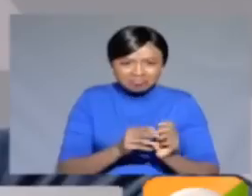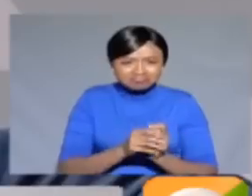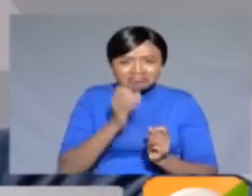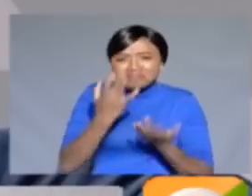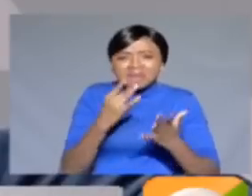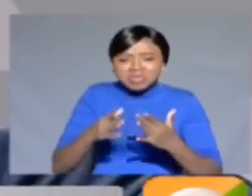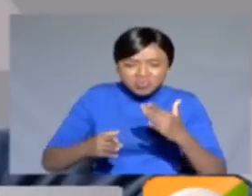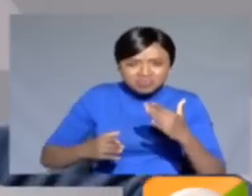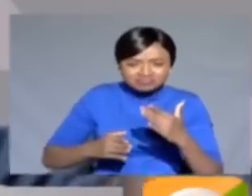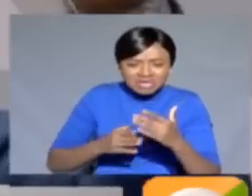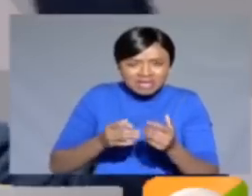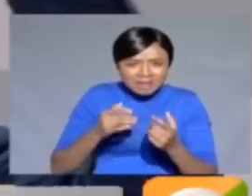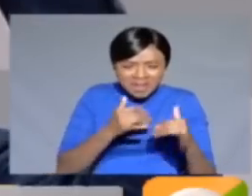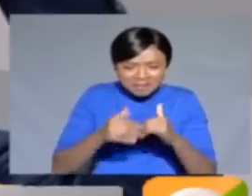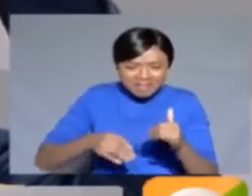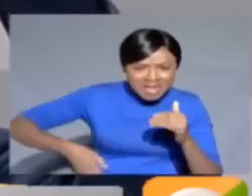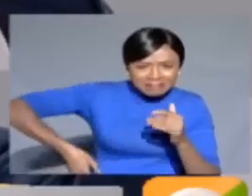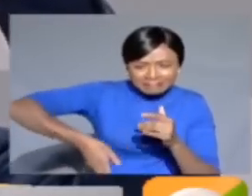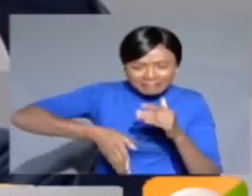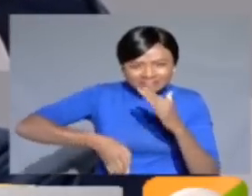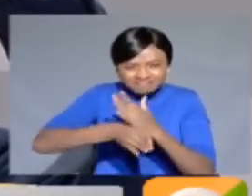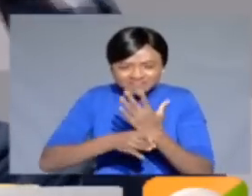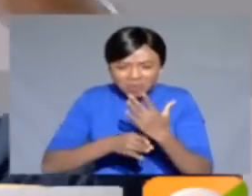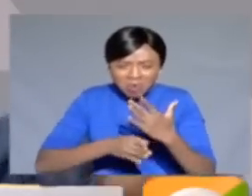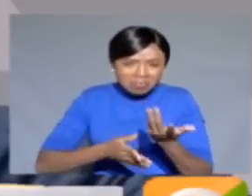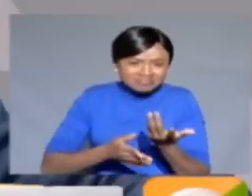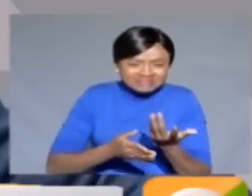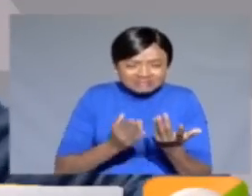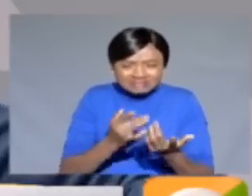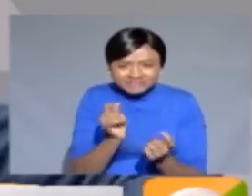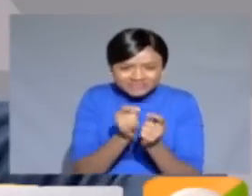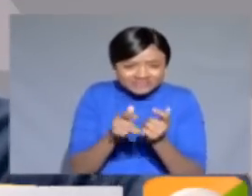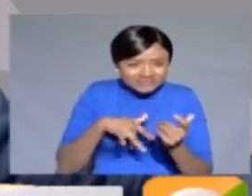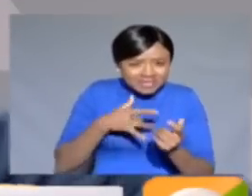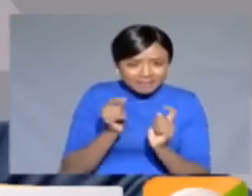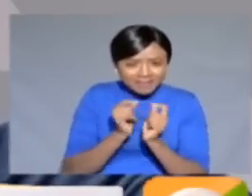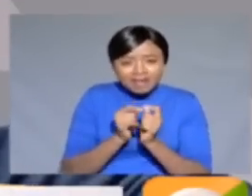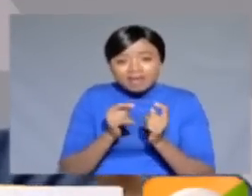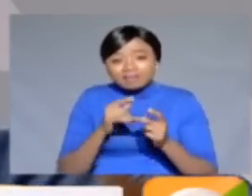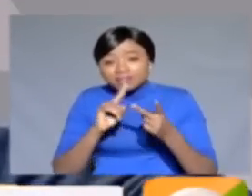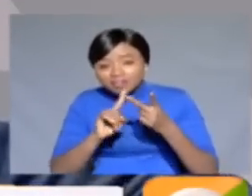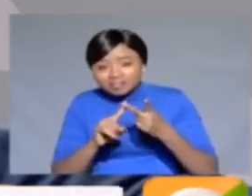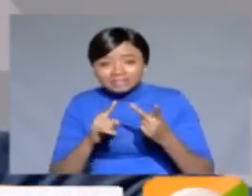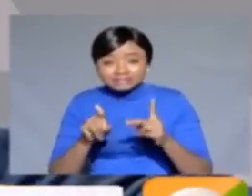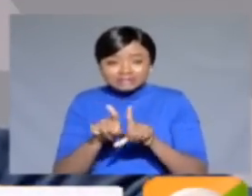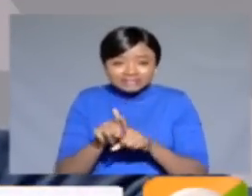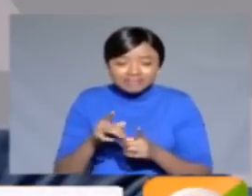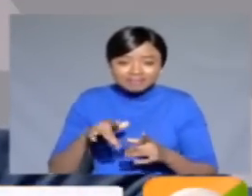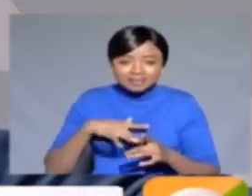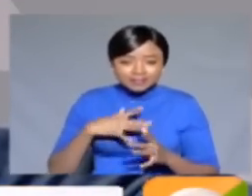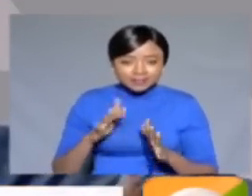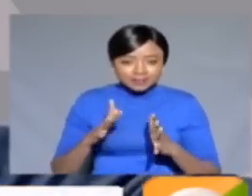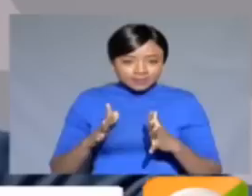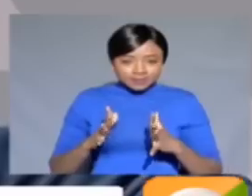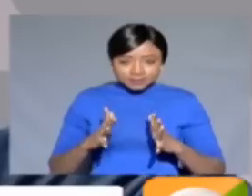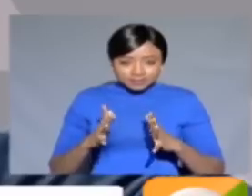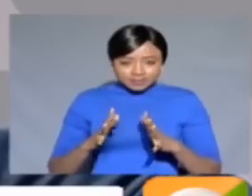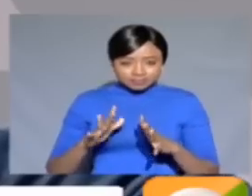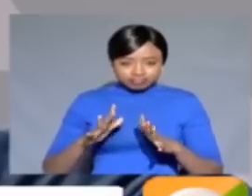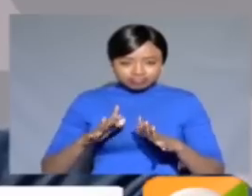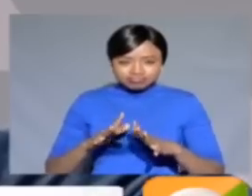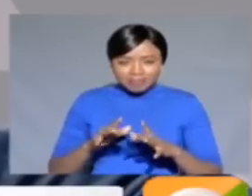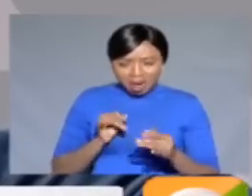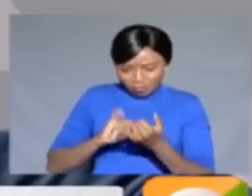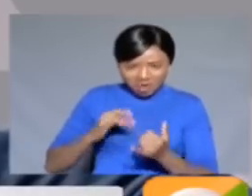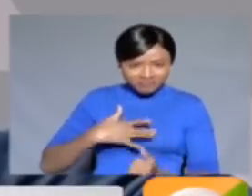so eventually I was in Chamonix and I had the shakes. You know, I was really like this one evening. And my wife, Ambui,